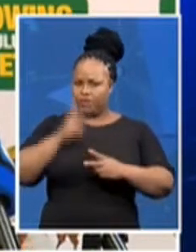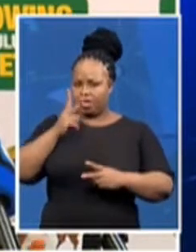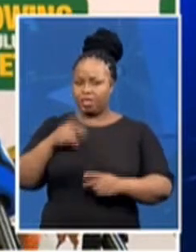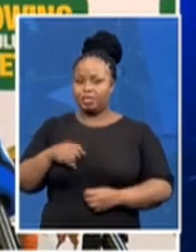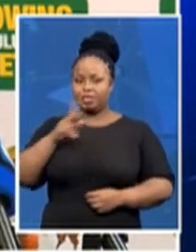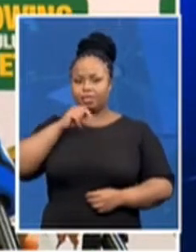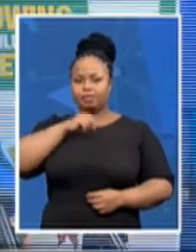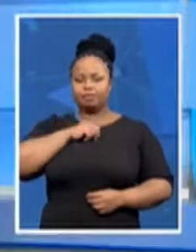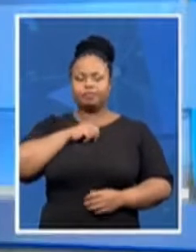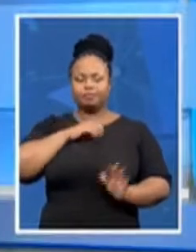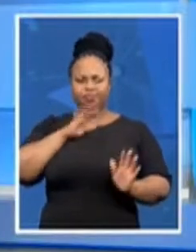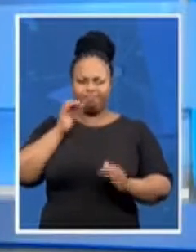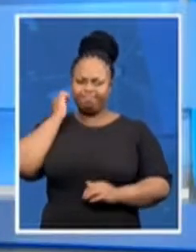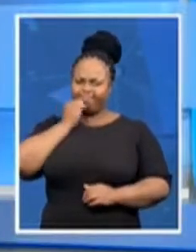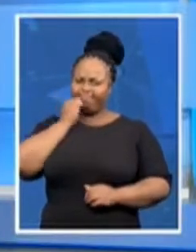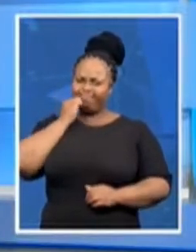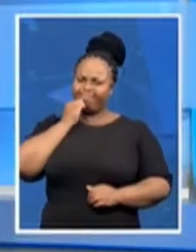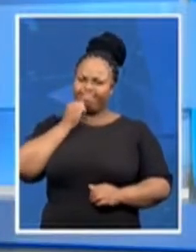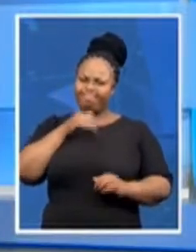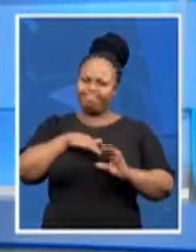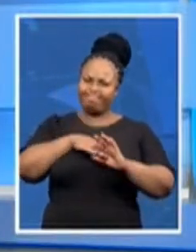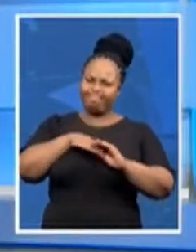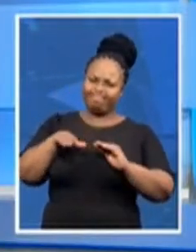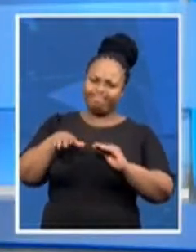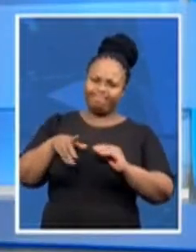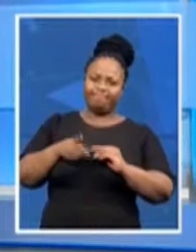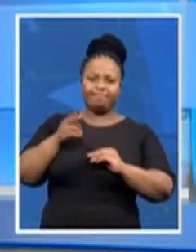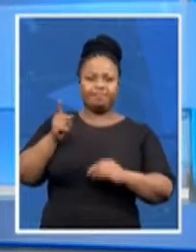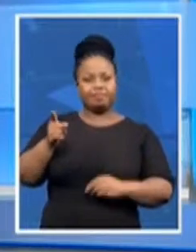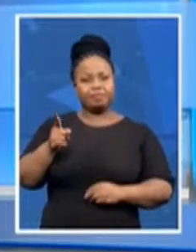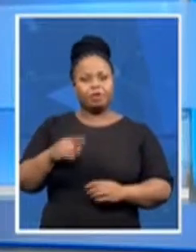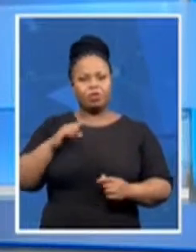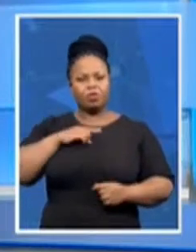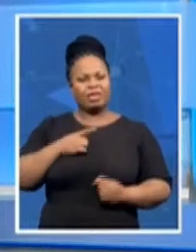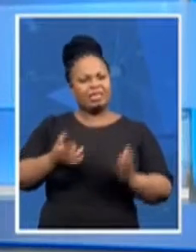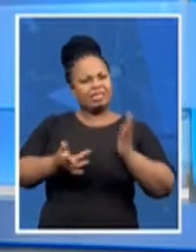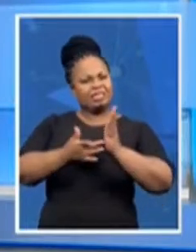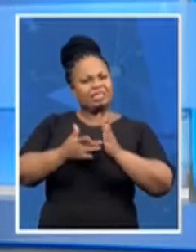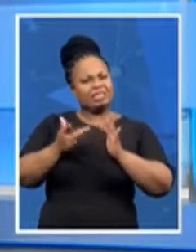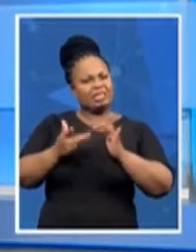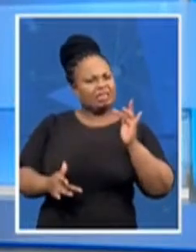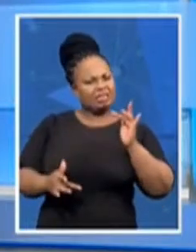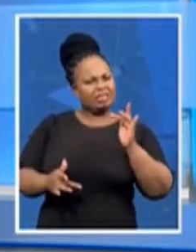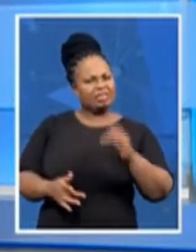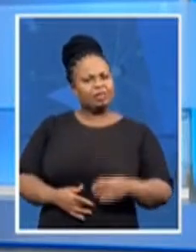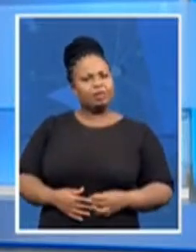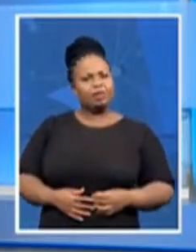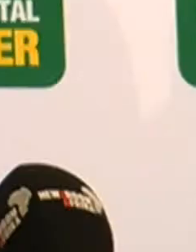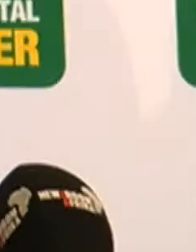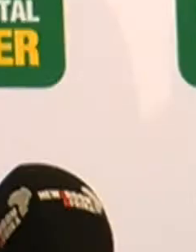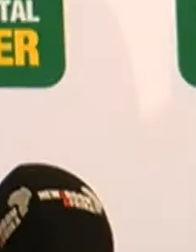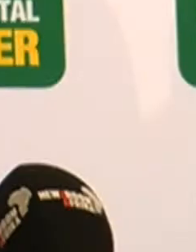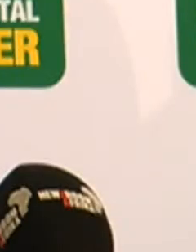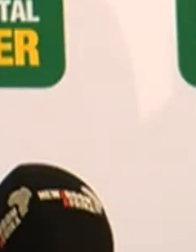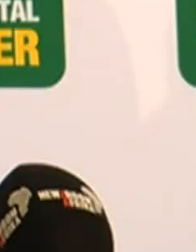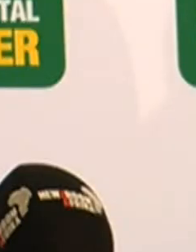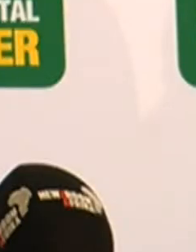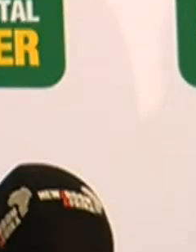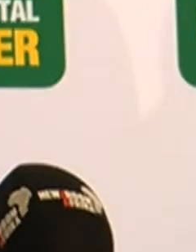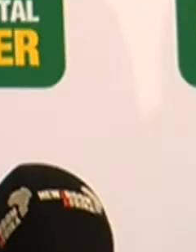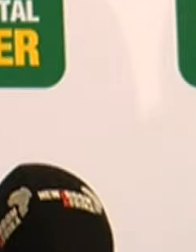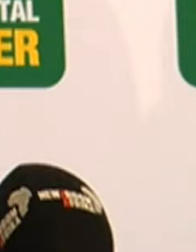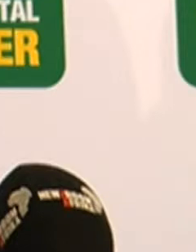out of this briefing quickly. We're having a bit of a technical issue, but we'll go back there as soon as we can. The KwaZulu-Natal